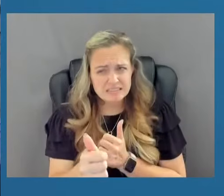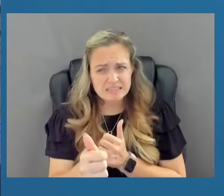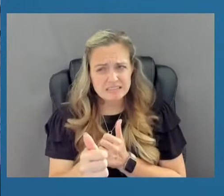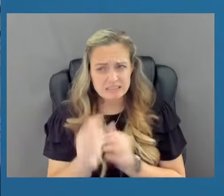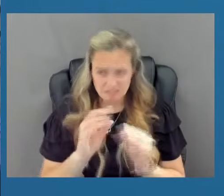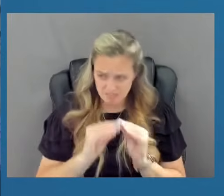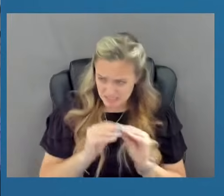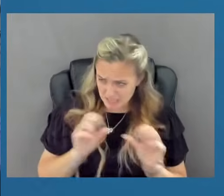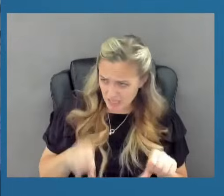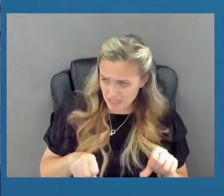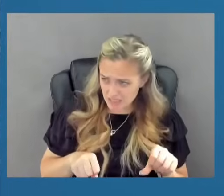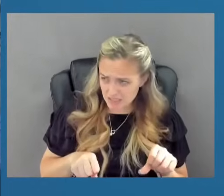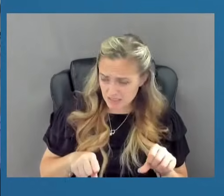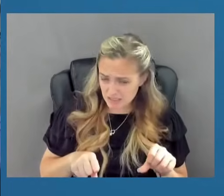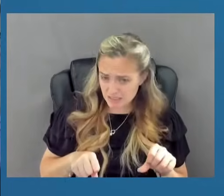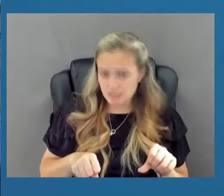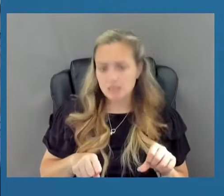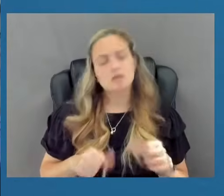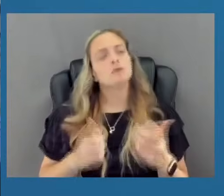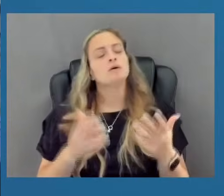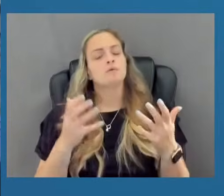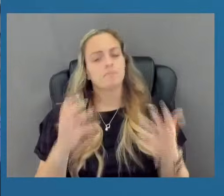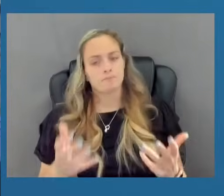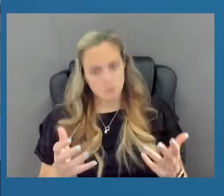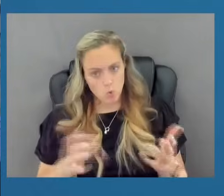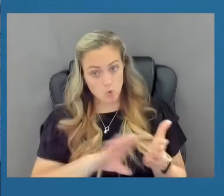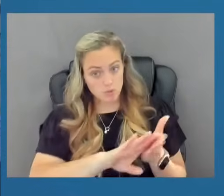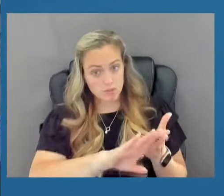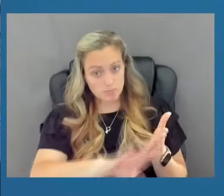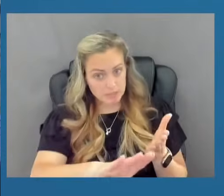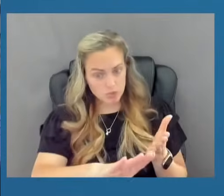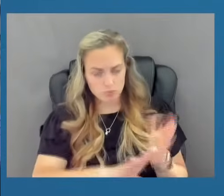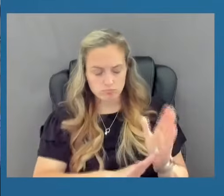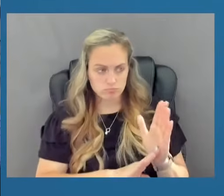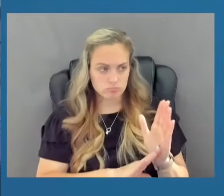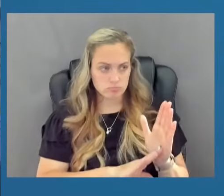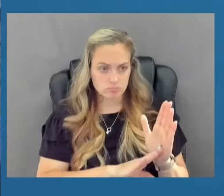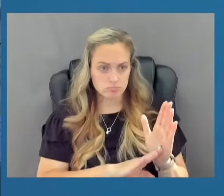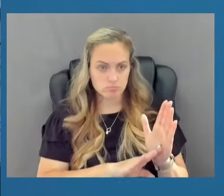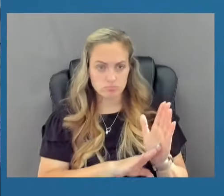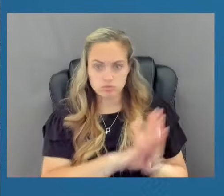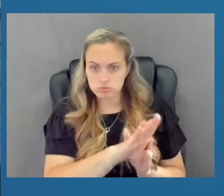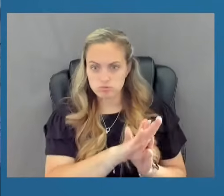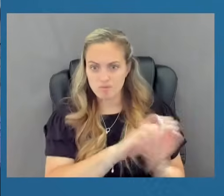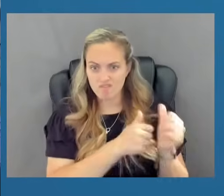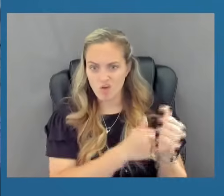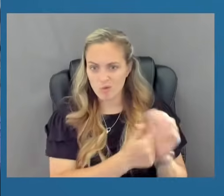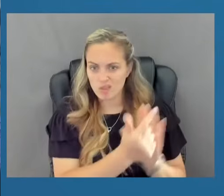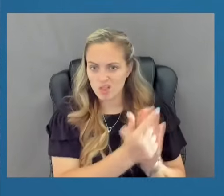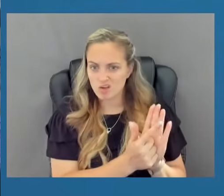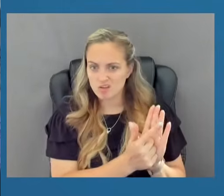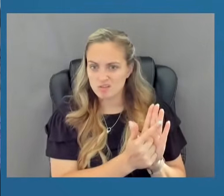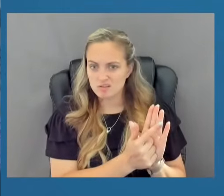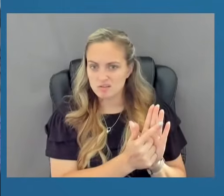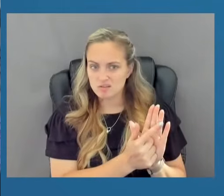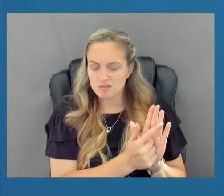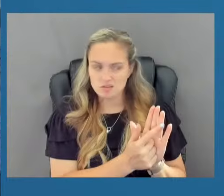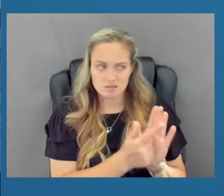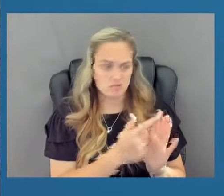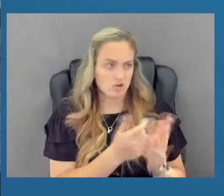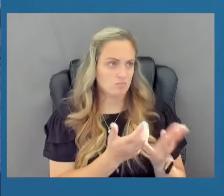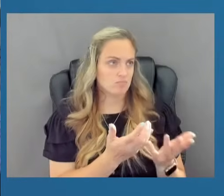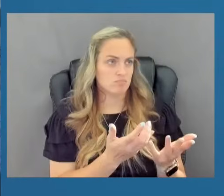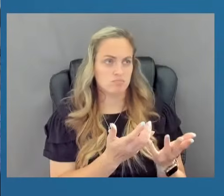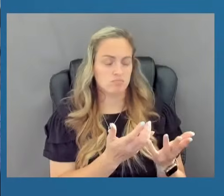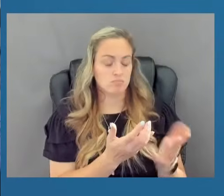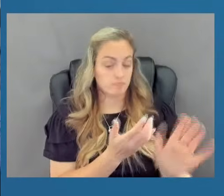this? And so dismissals surged under those laws. Dismissals surged from, get